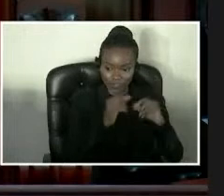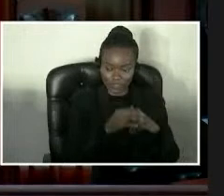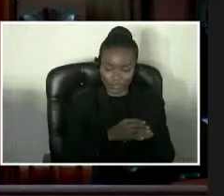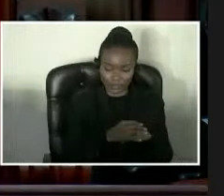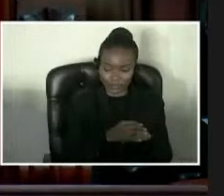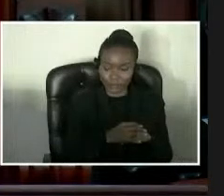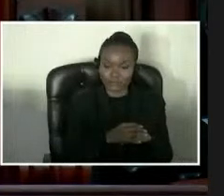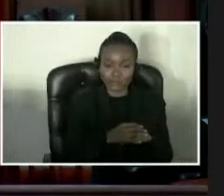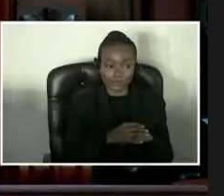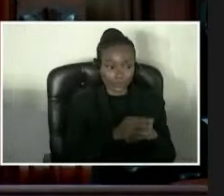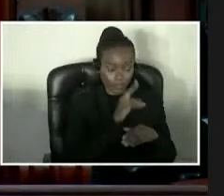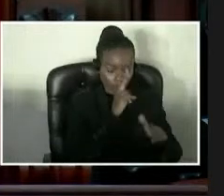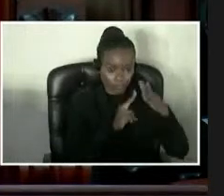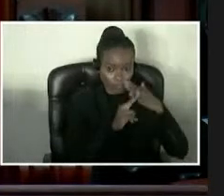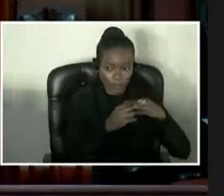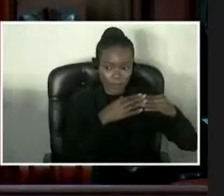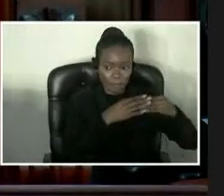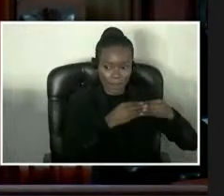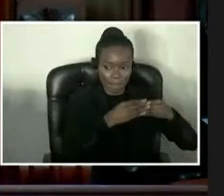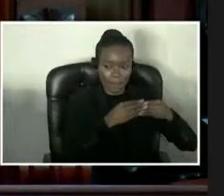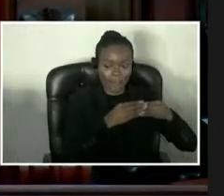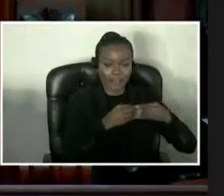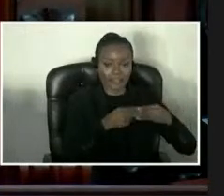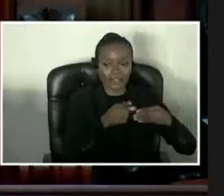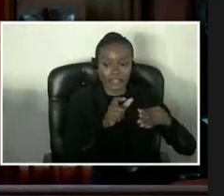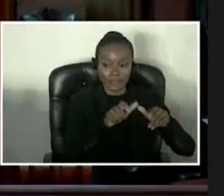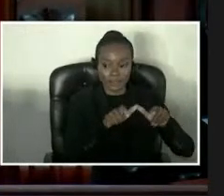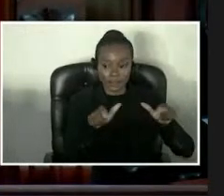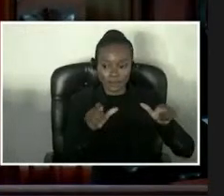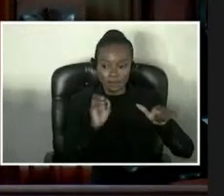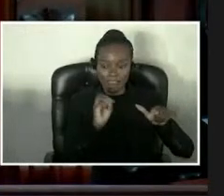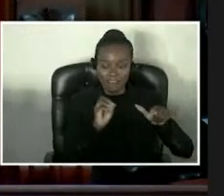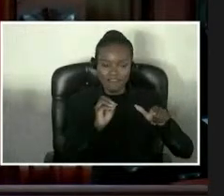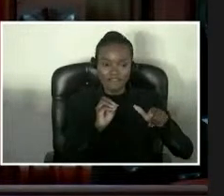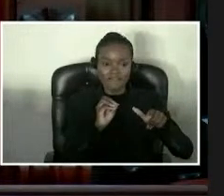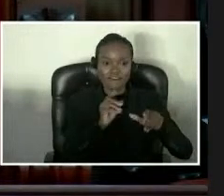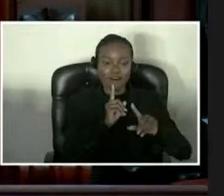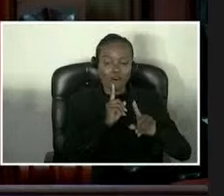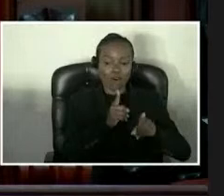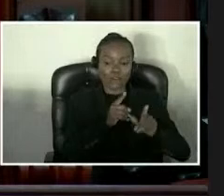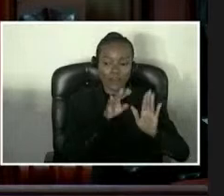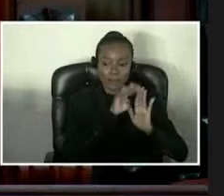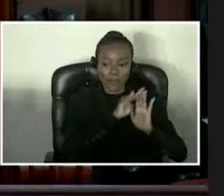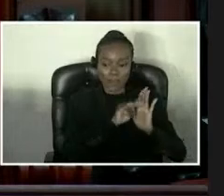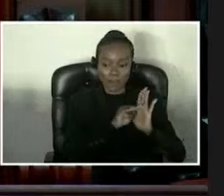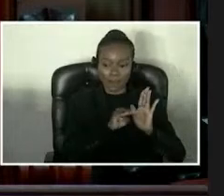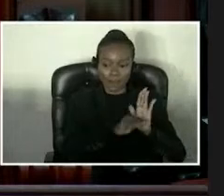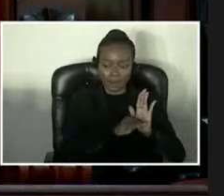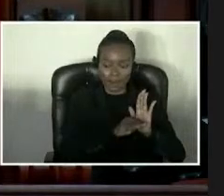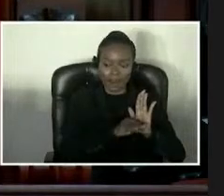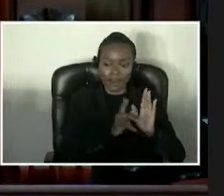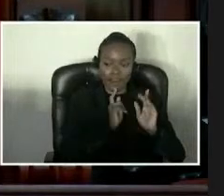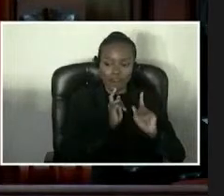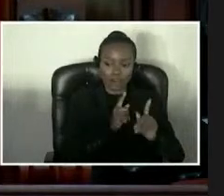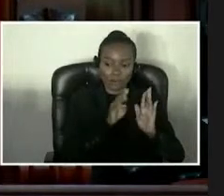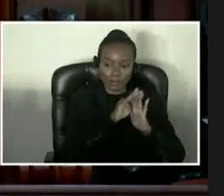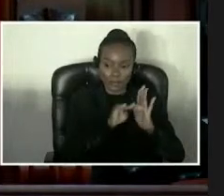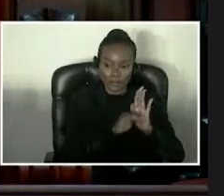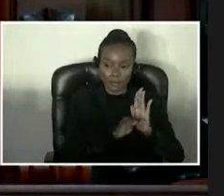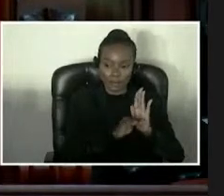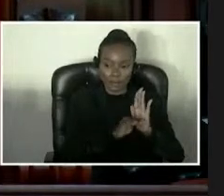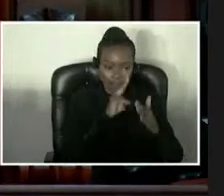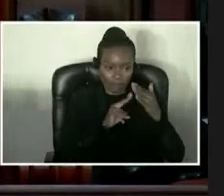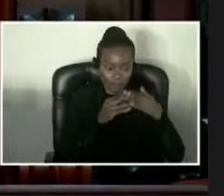those who have got the order paper will see that the honorable member was supposed to come